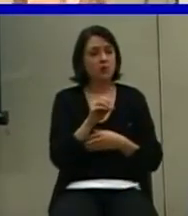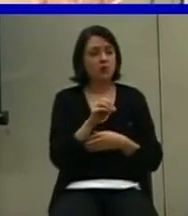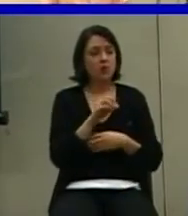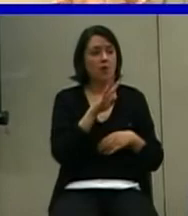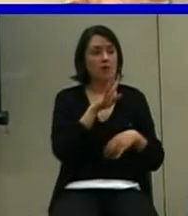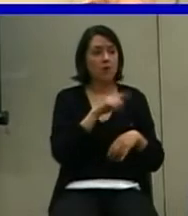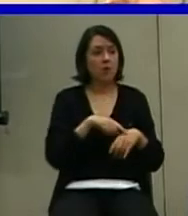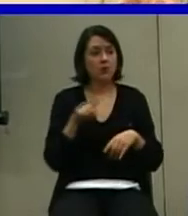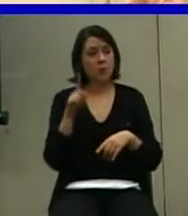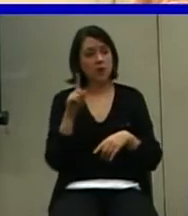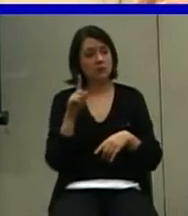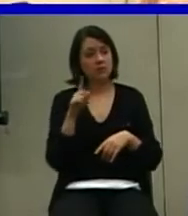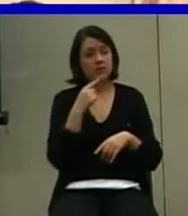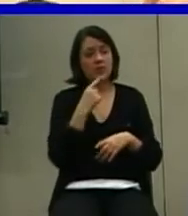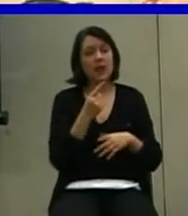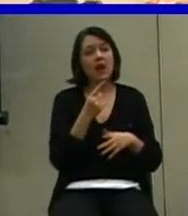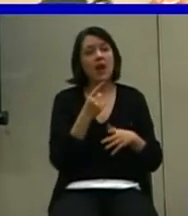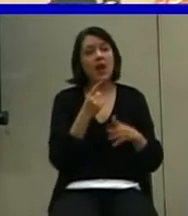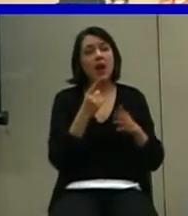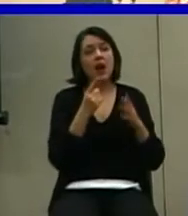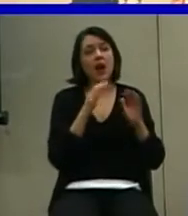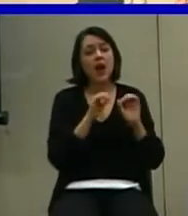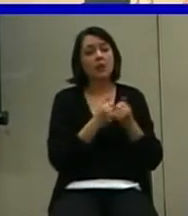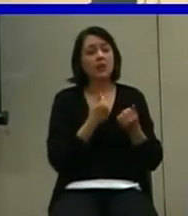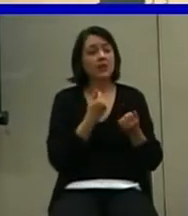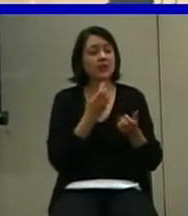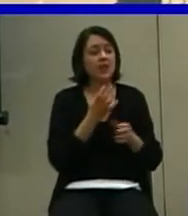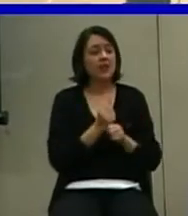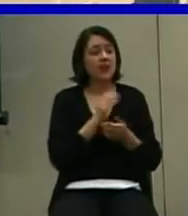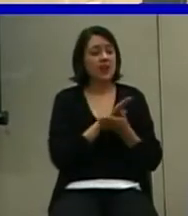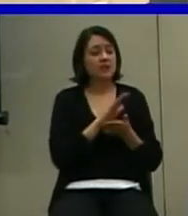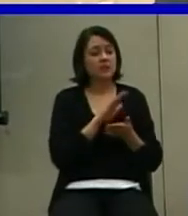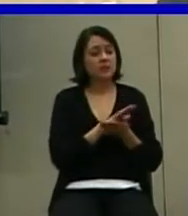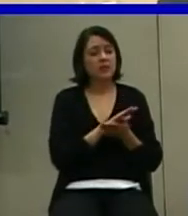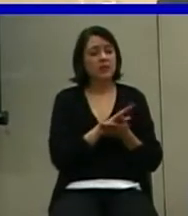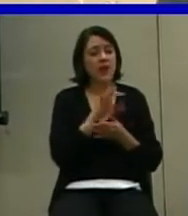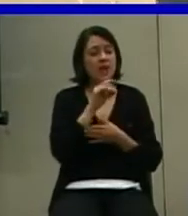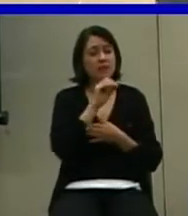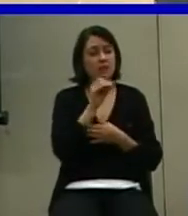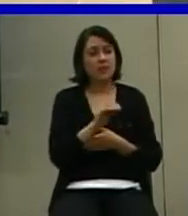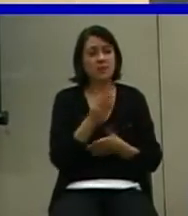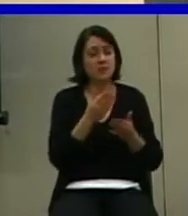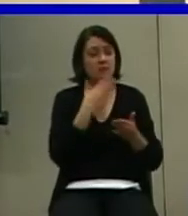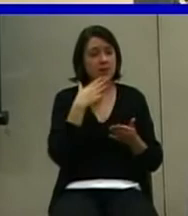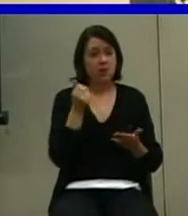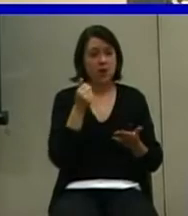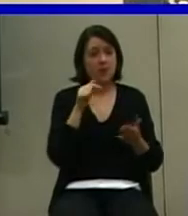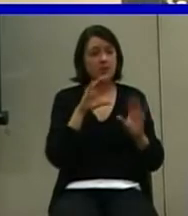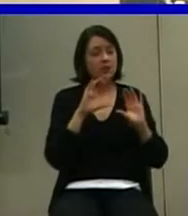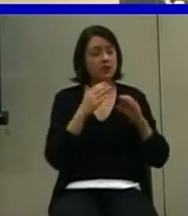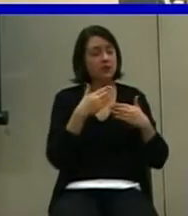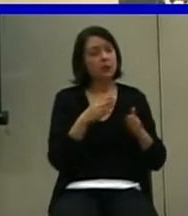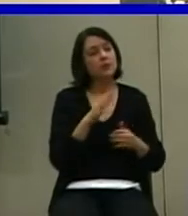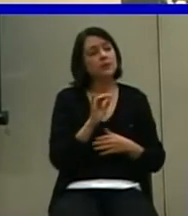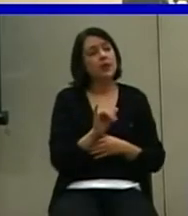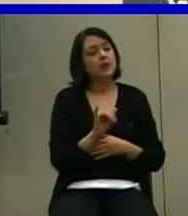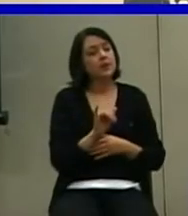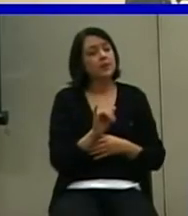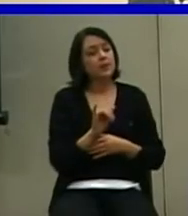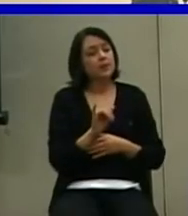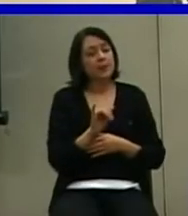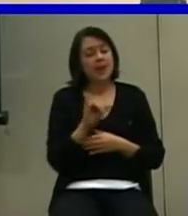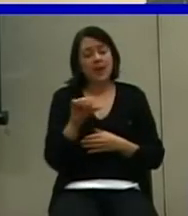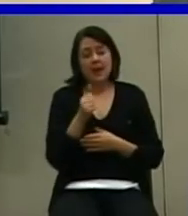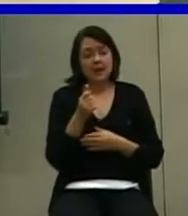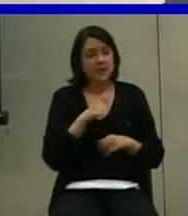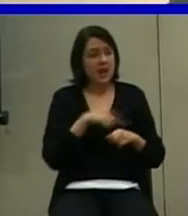1. They're saying, how do we get academic rates of 80% or better? And these are classrooms where, at any